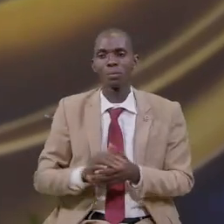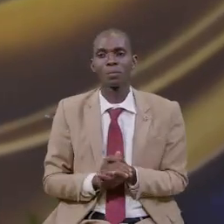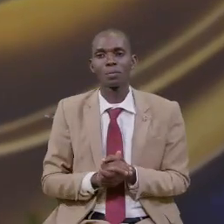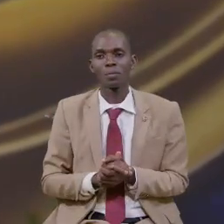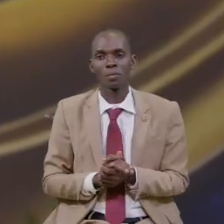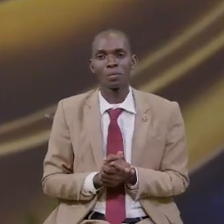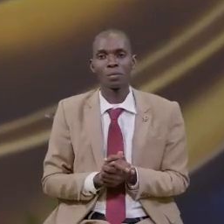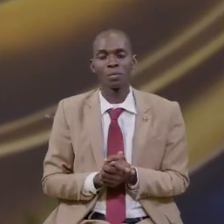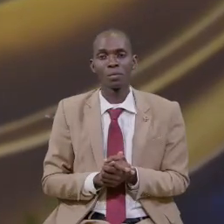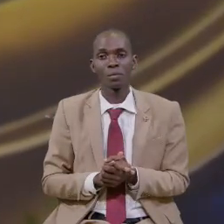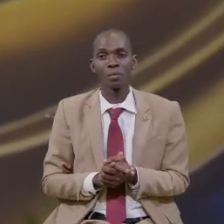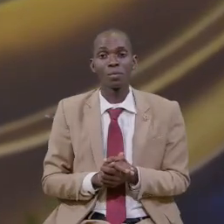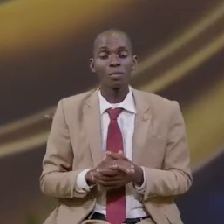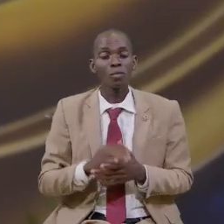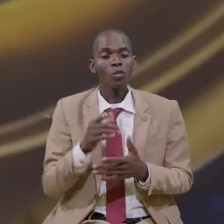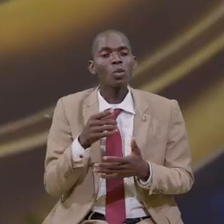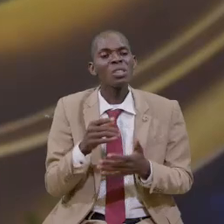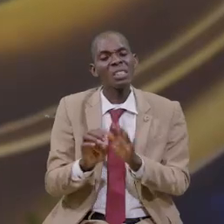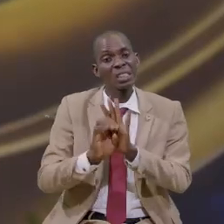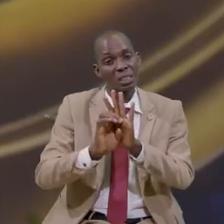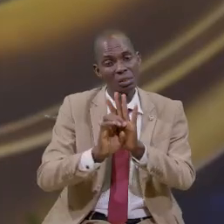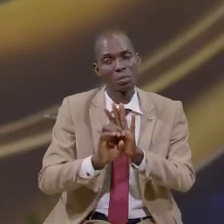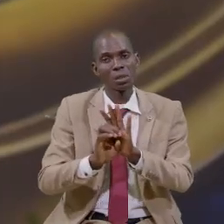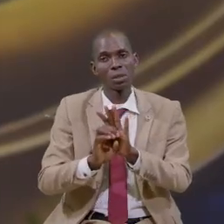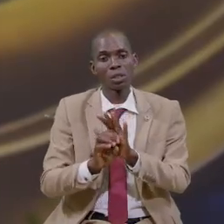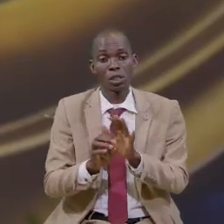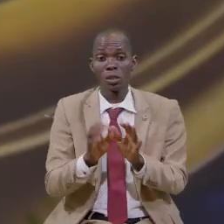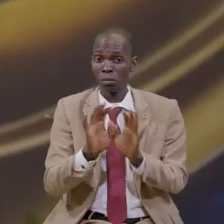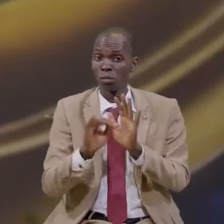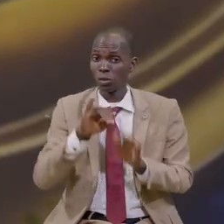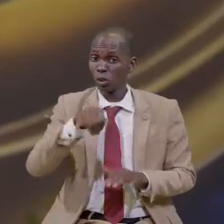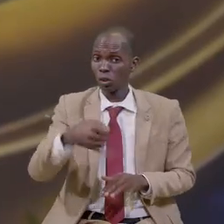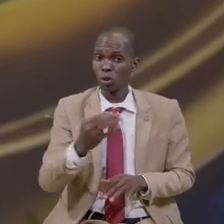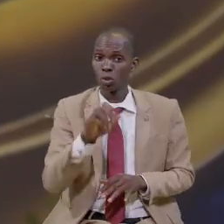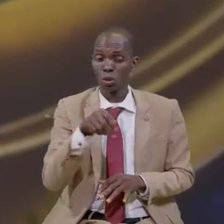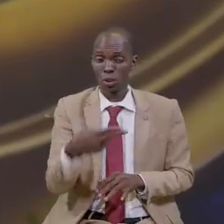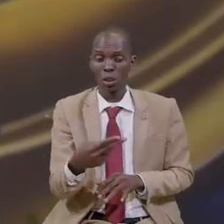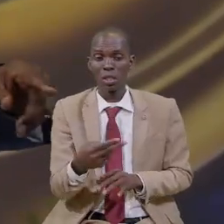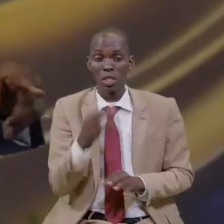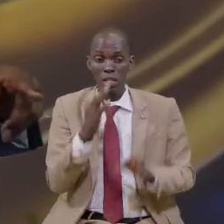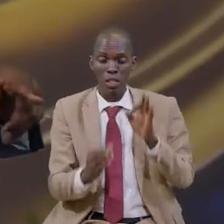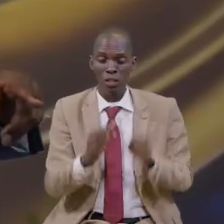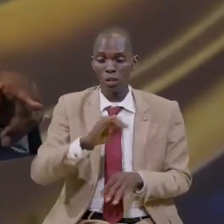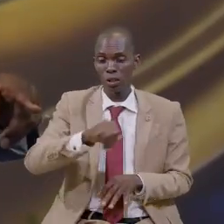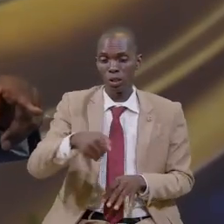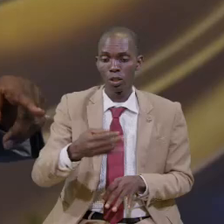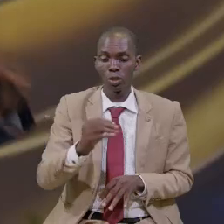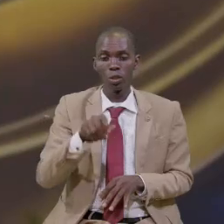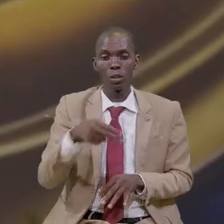What if Joseph had been released the following day,